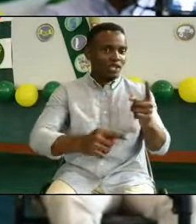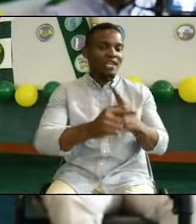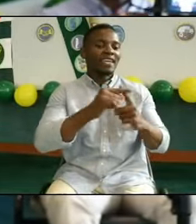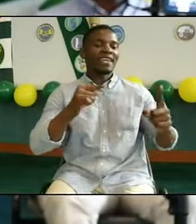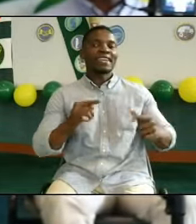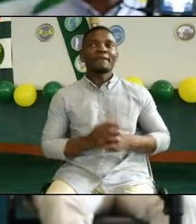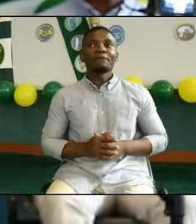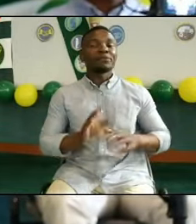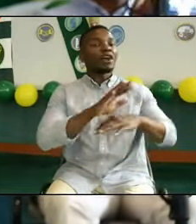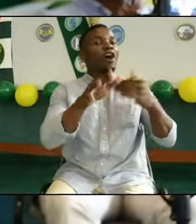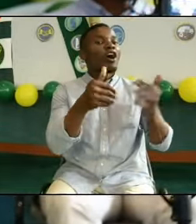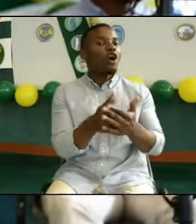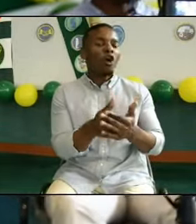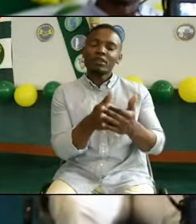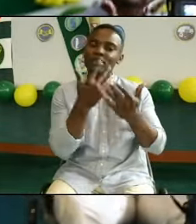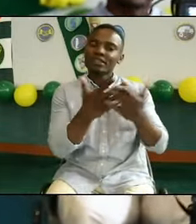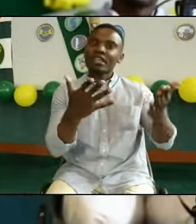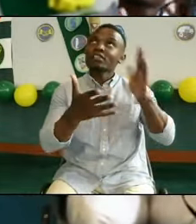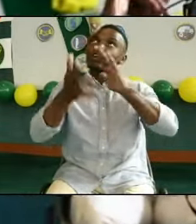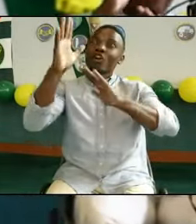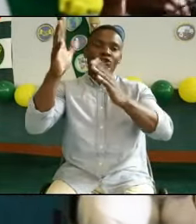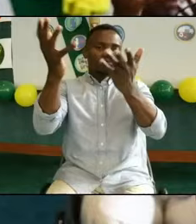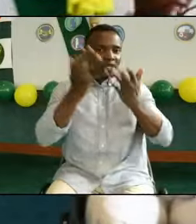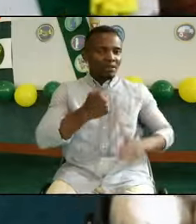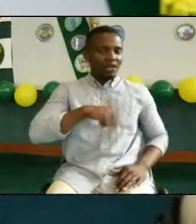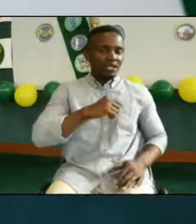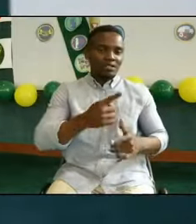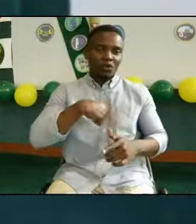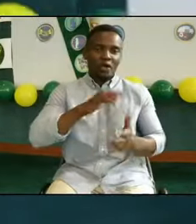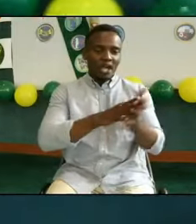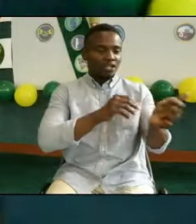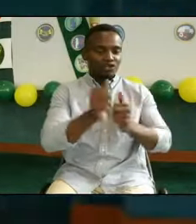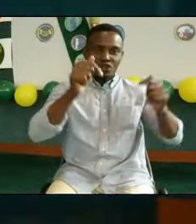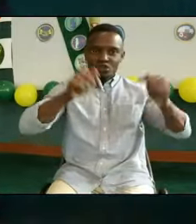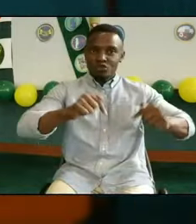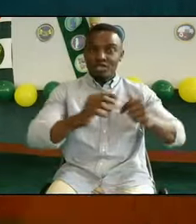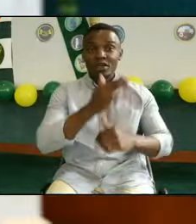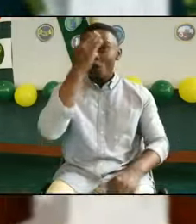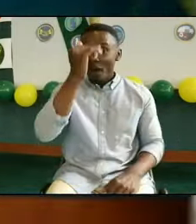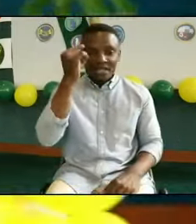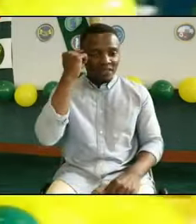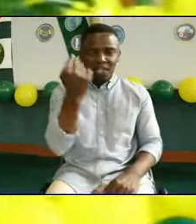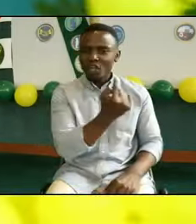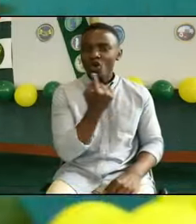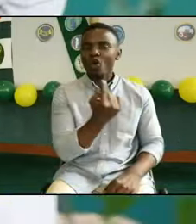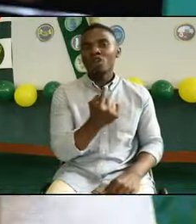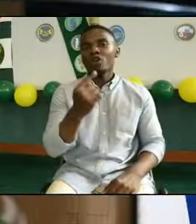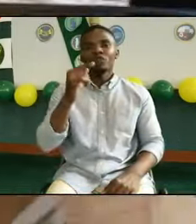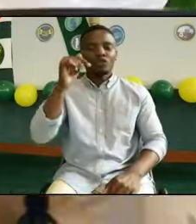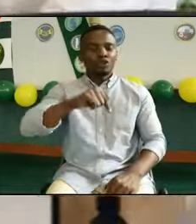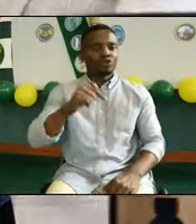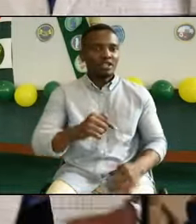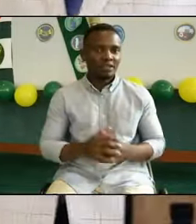All the benefit God has given to us, we are killing it today. Because we are thinking of today. We are not thinking about the